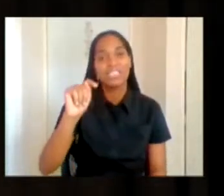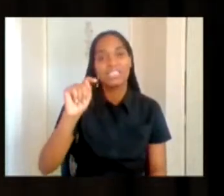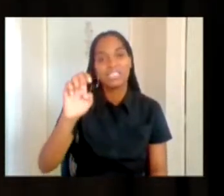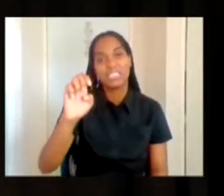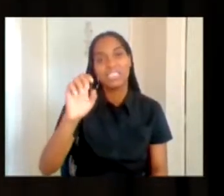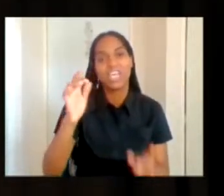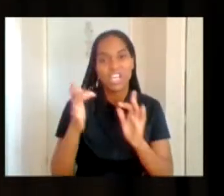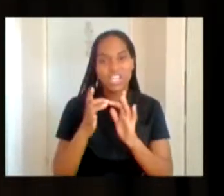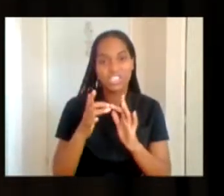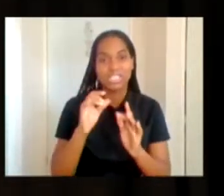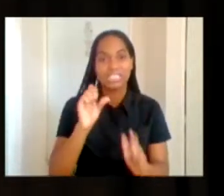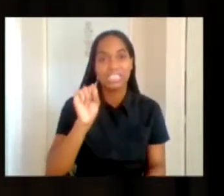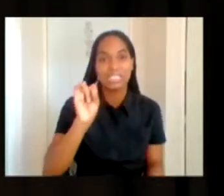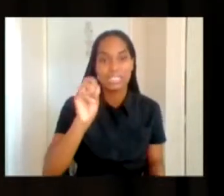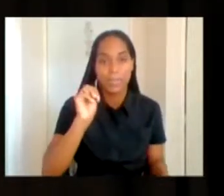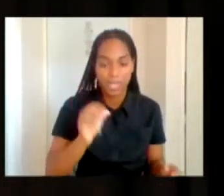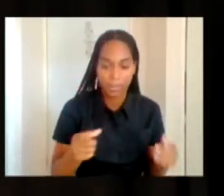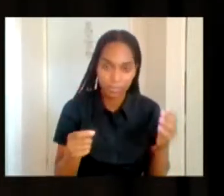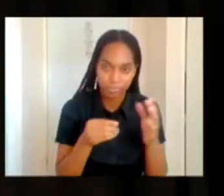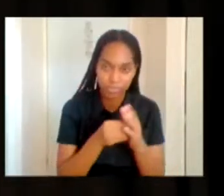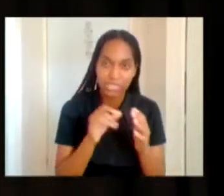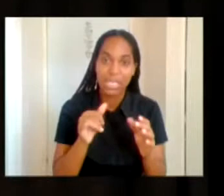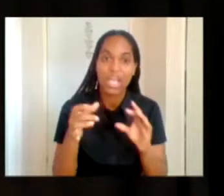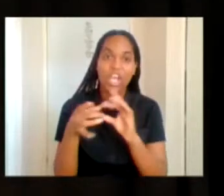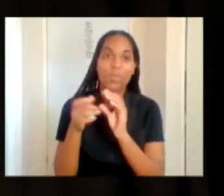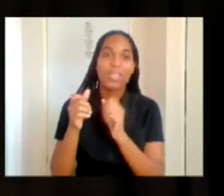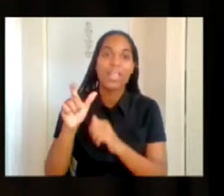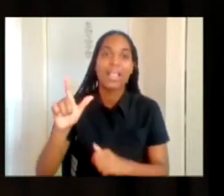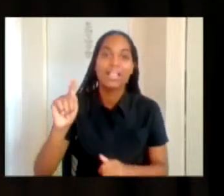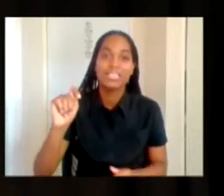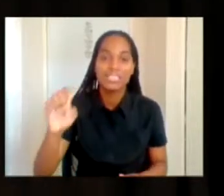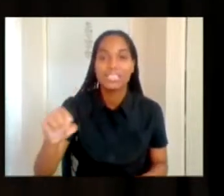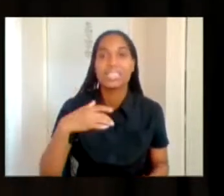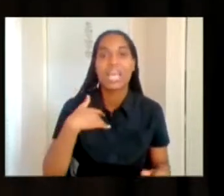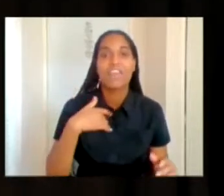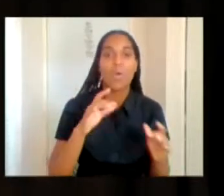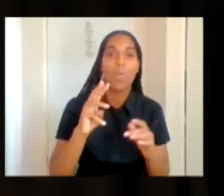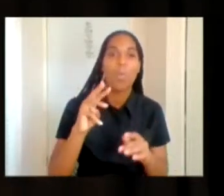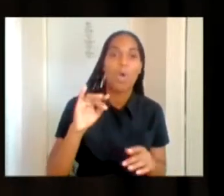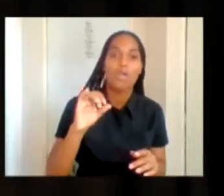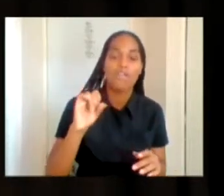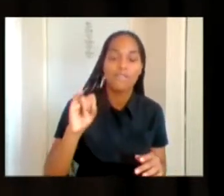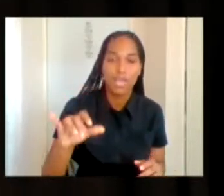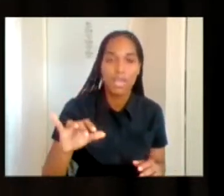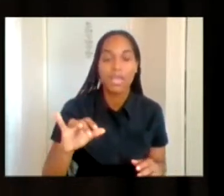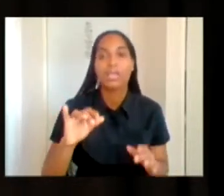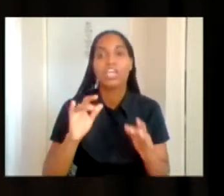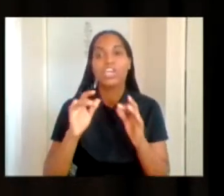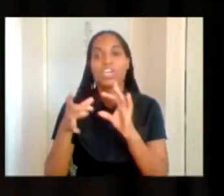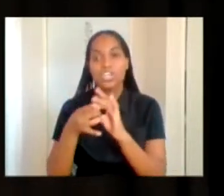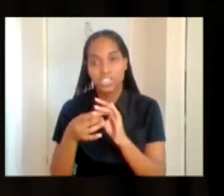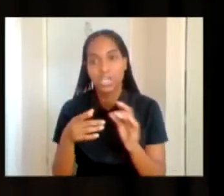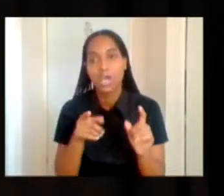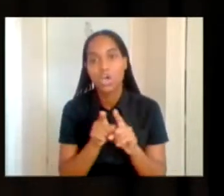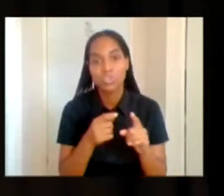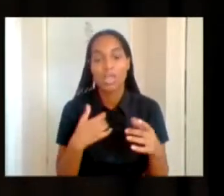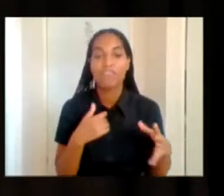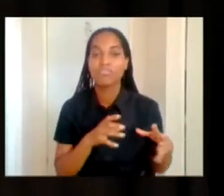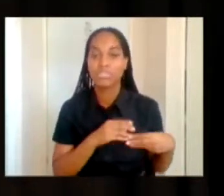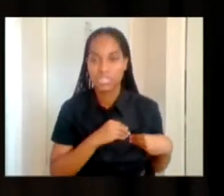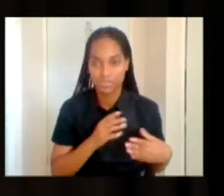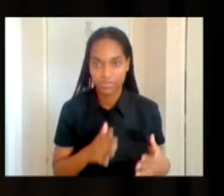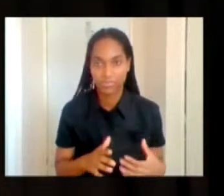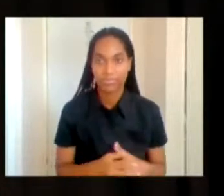SIM card into it. It can connect back to LTE. It has a Wi-Fi connection. It has a Wi-Fi hotspot, and it has a receiver